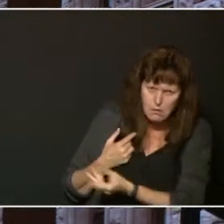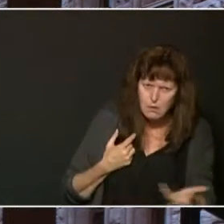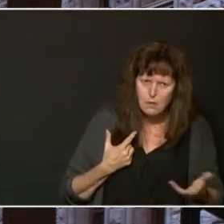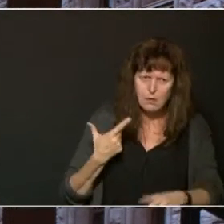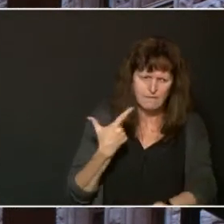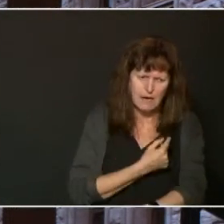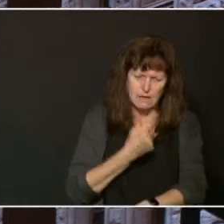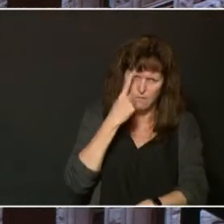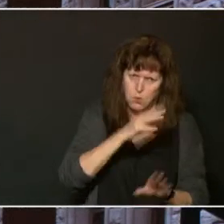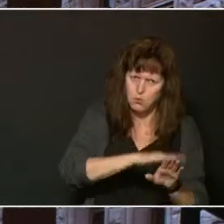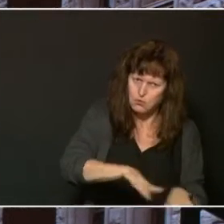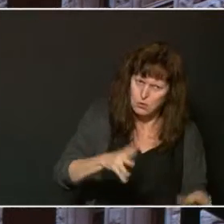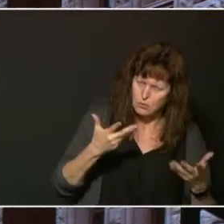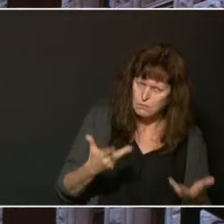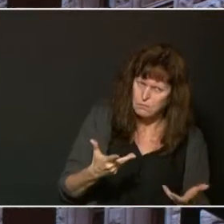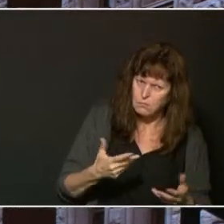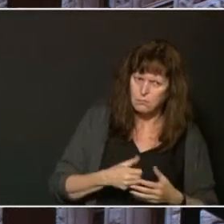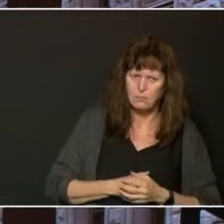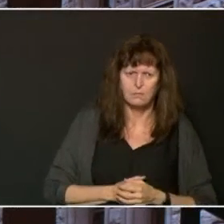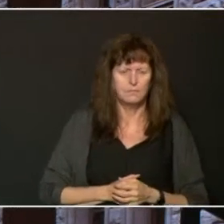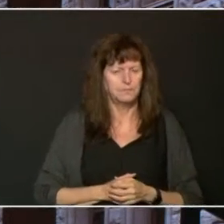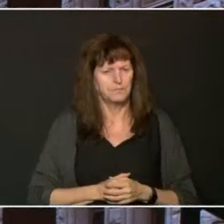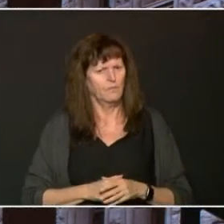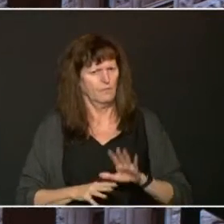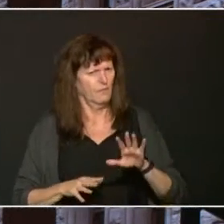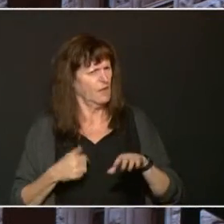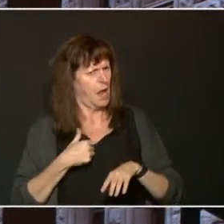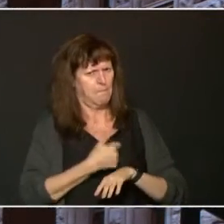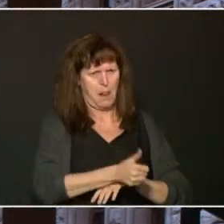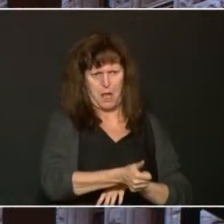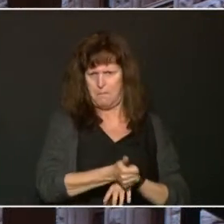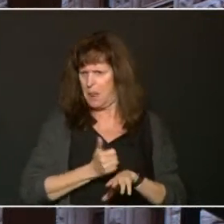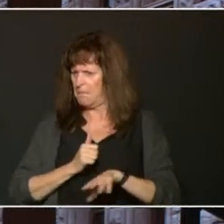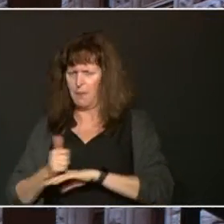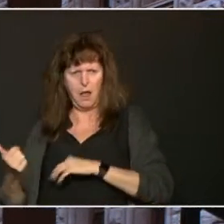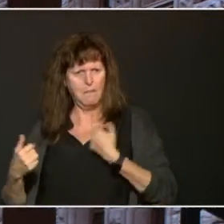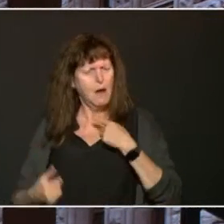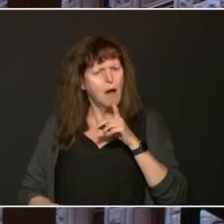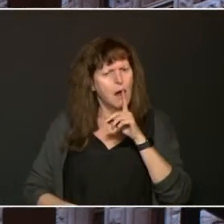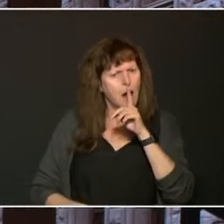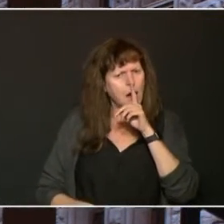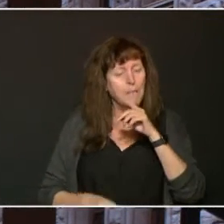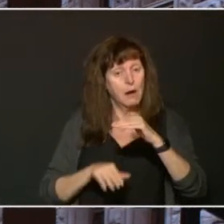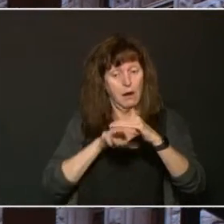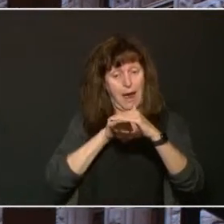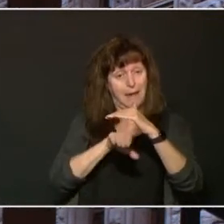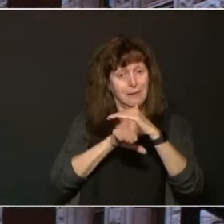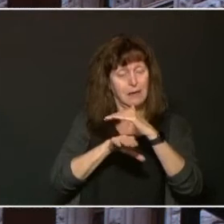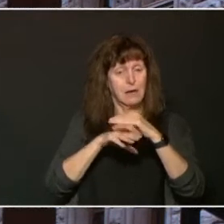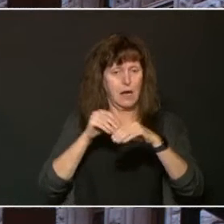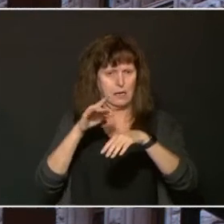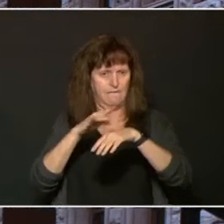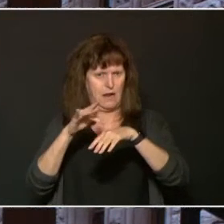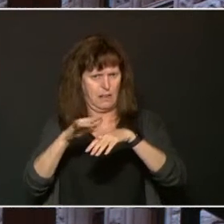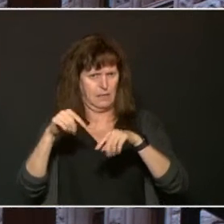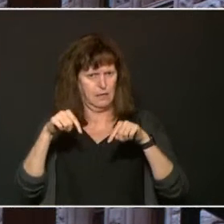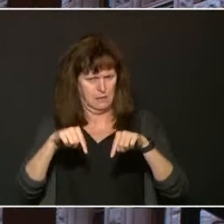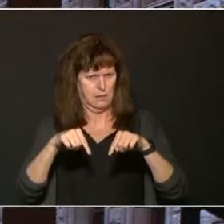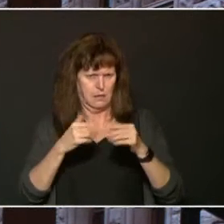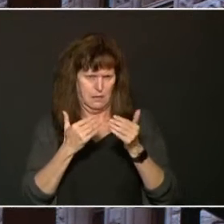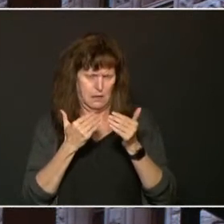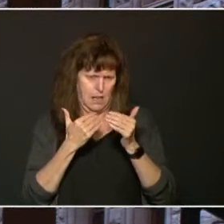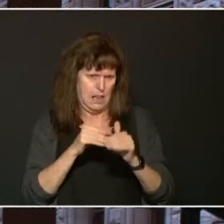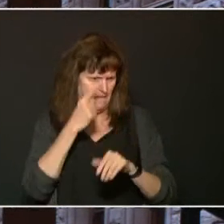anybody. Access and availability was limited until recently for the 12 to 17-year-old age group, and we've